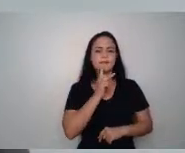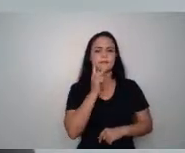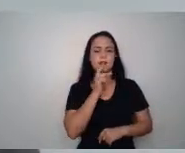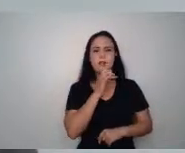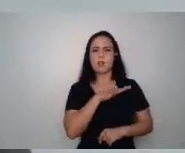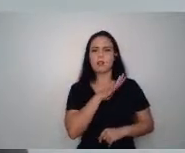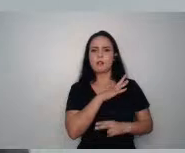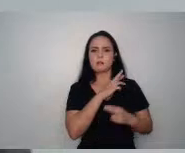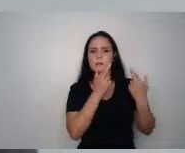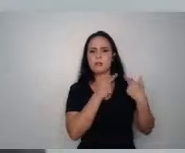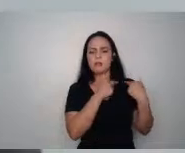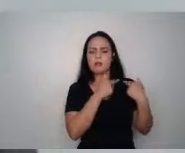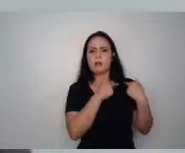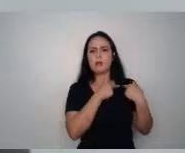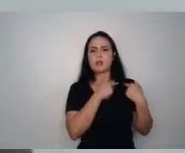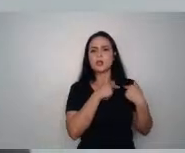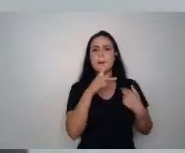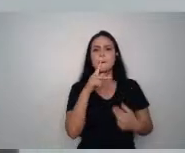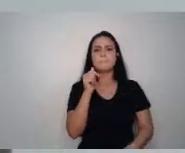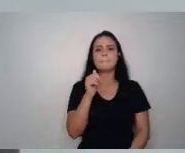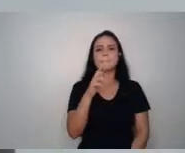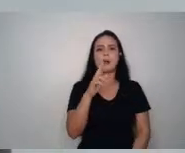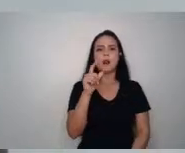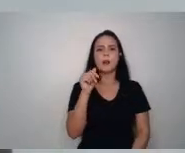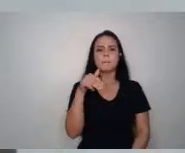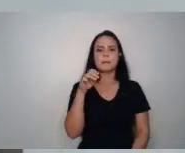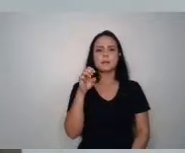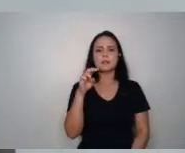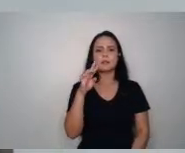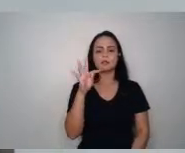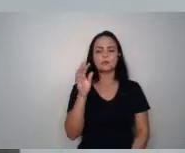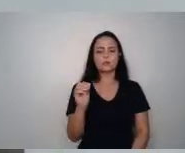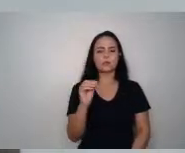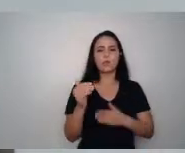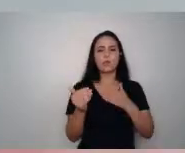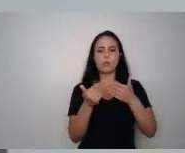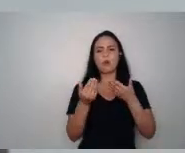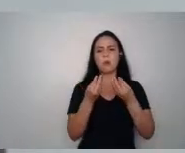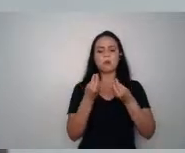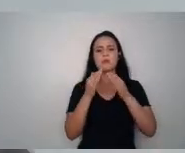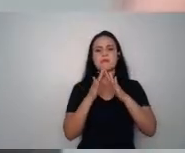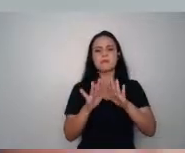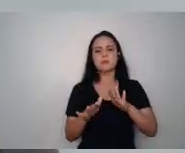when I talk about this, it's important for Parliament